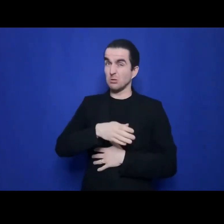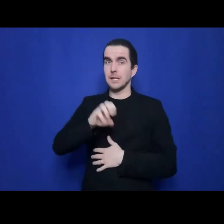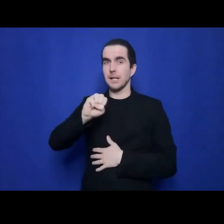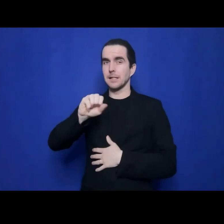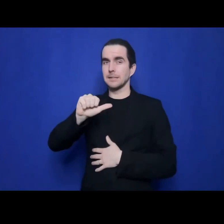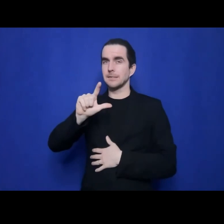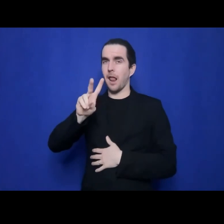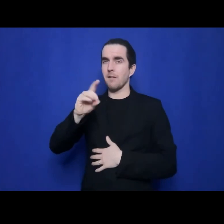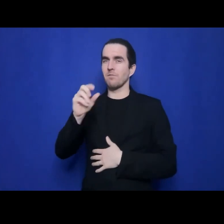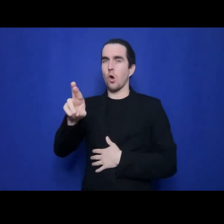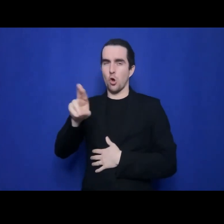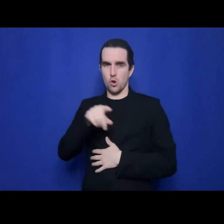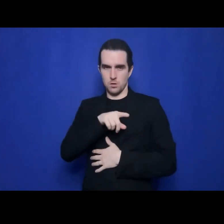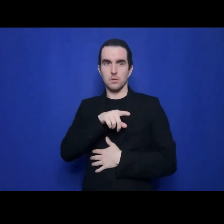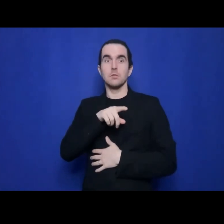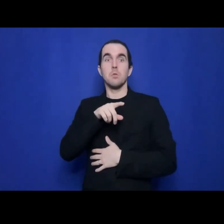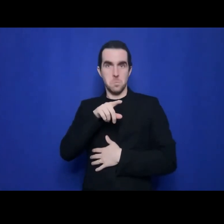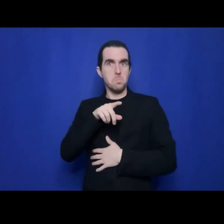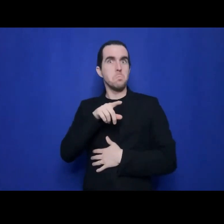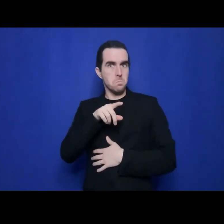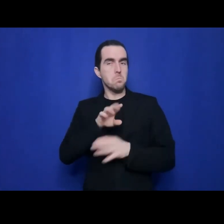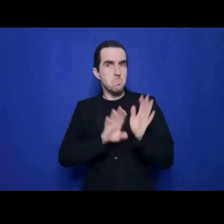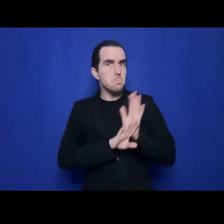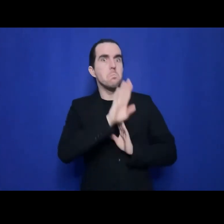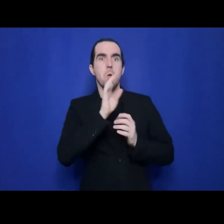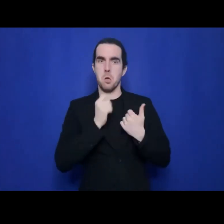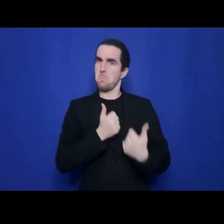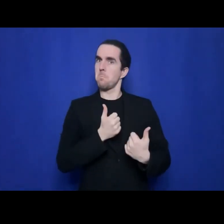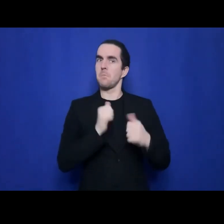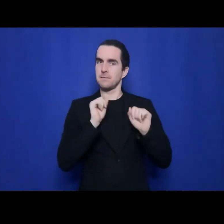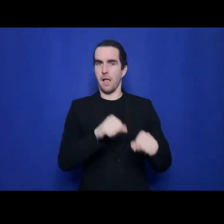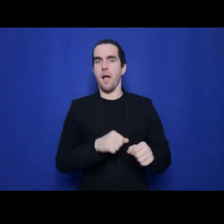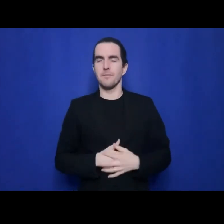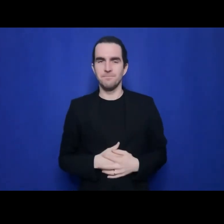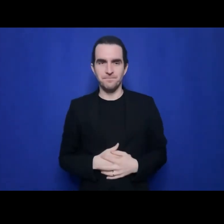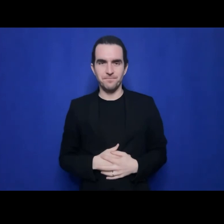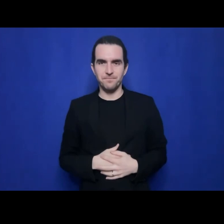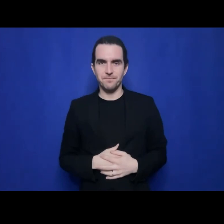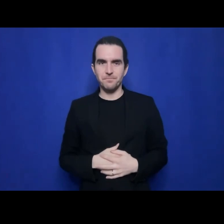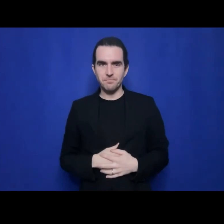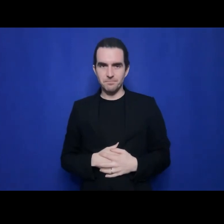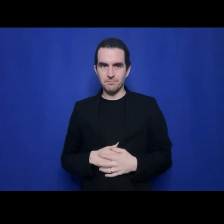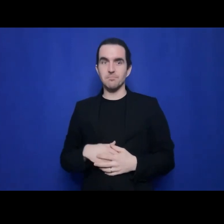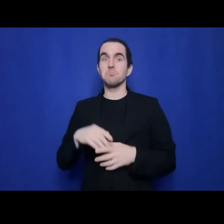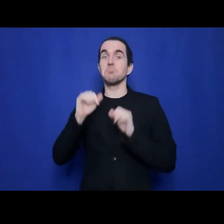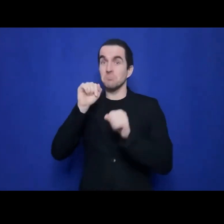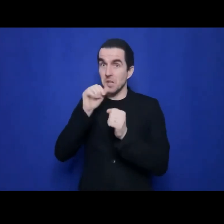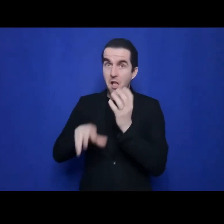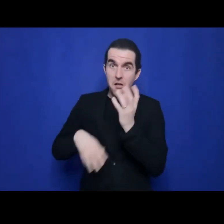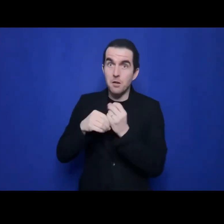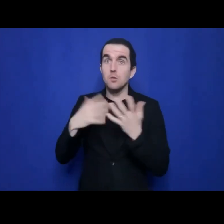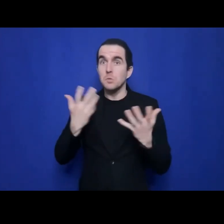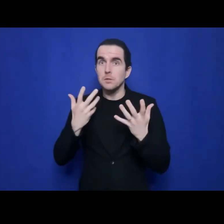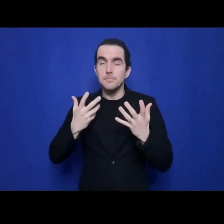also rock climbing in the mountains and in other spaces. Well, at the moment,